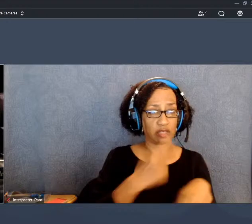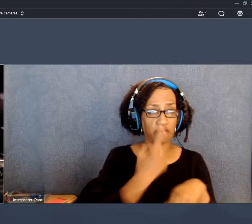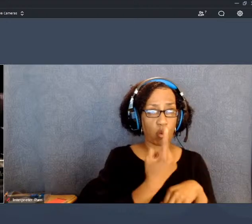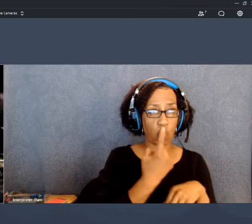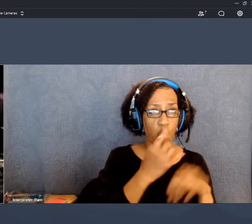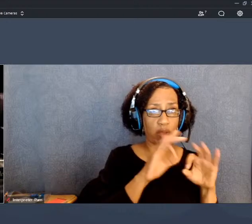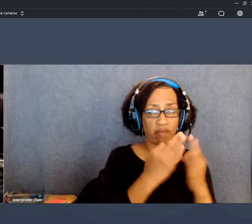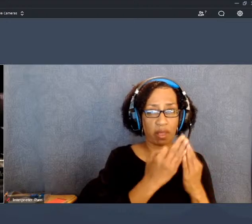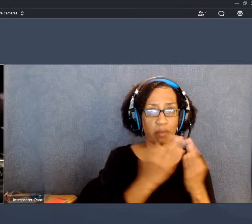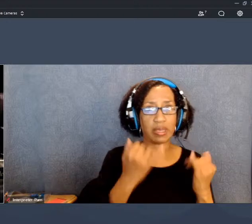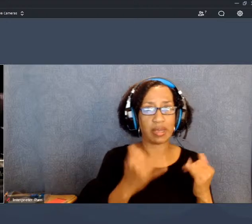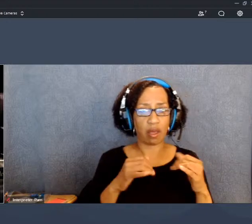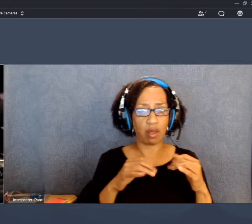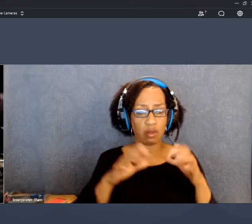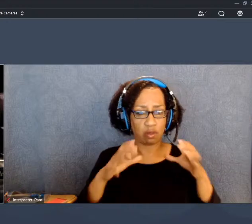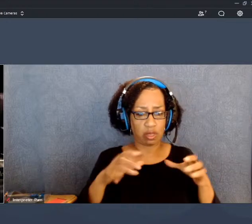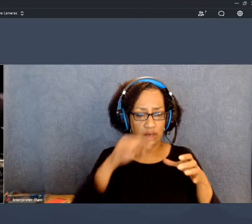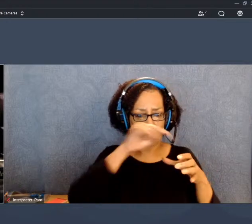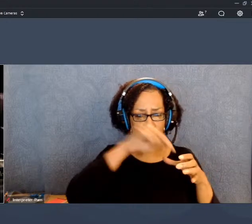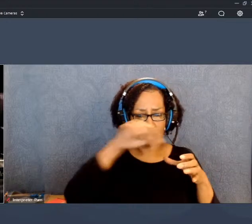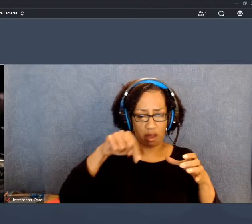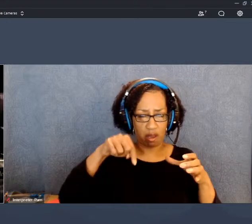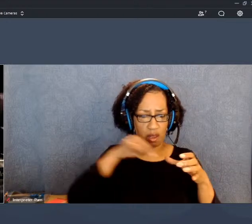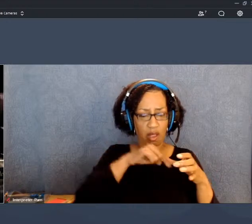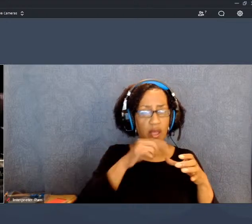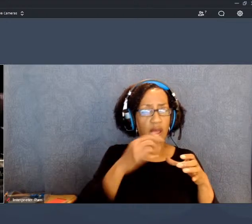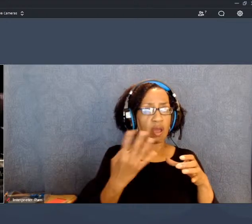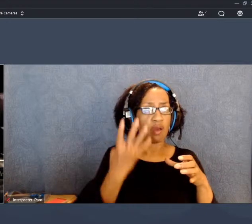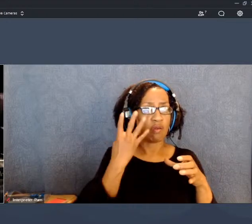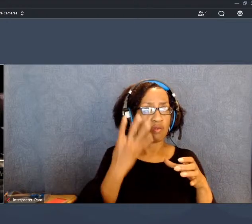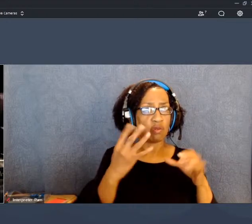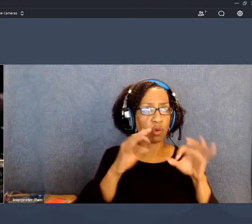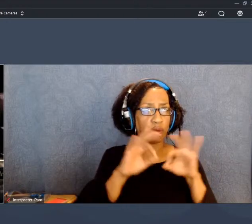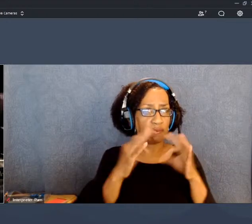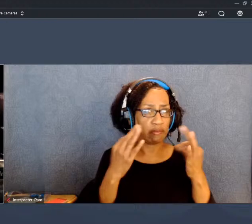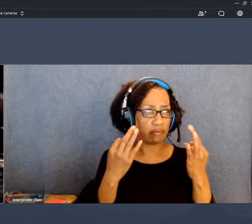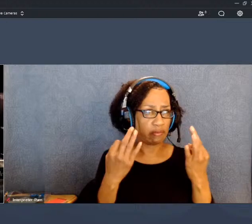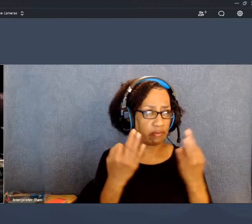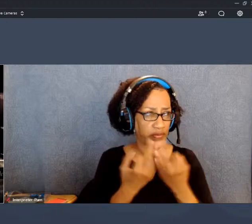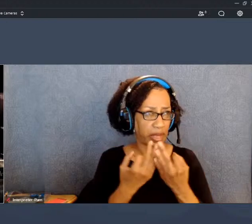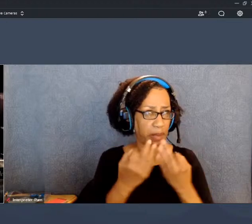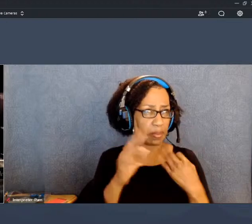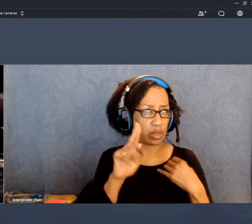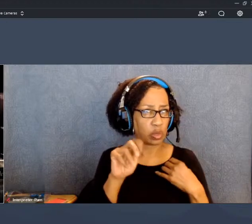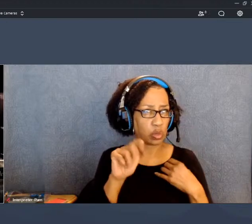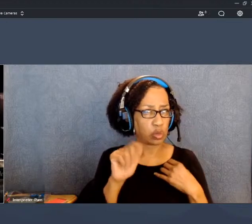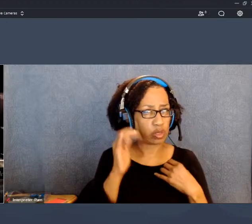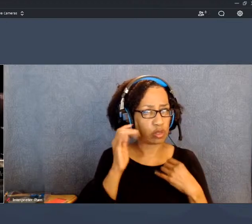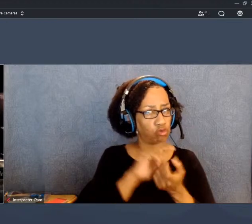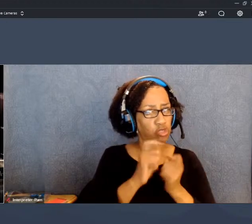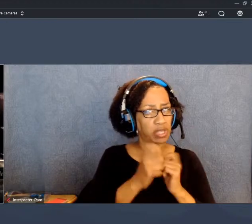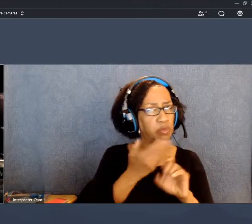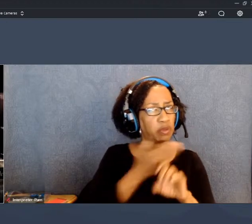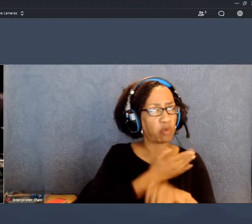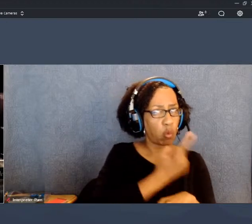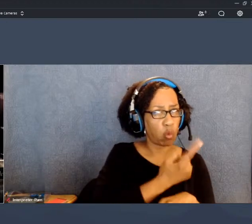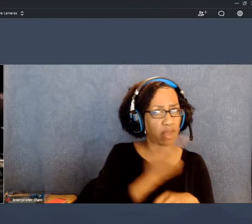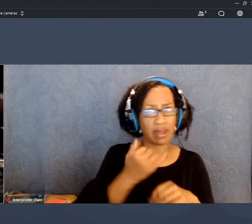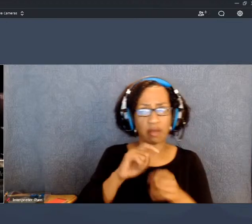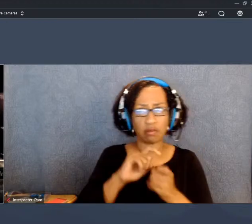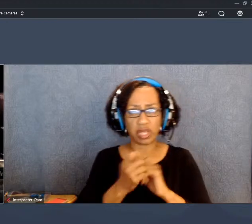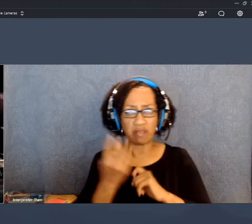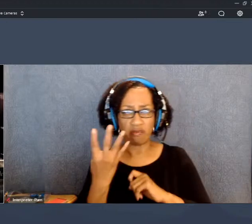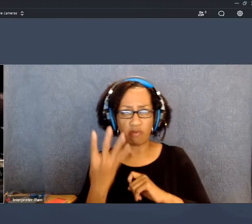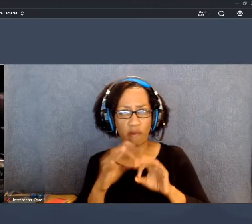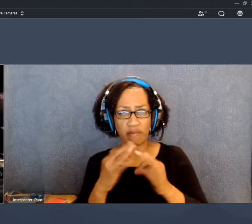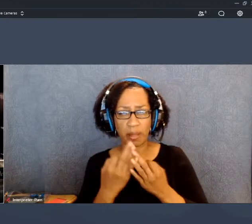Four more units is considered multifamily. Yeah, just a little context would be helpful. Mr. McCaskill, would you step forward, please? May I have your name